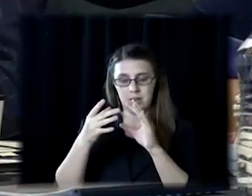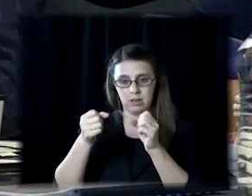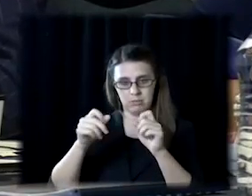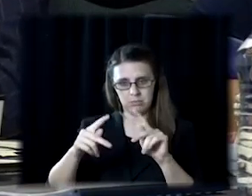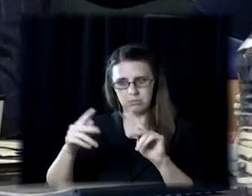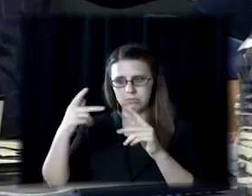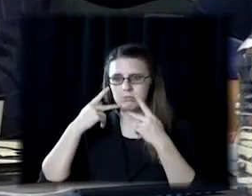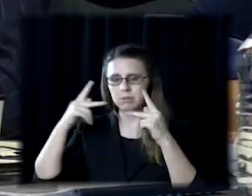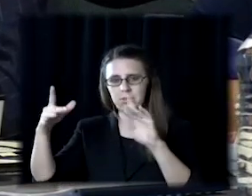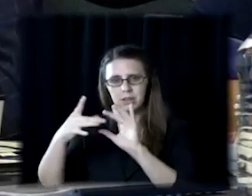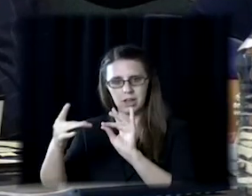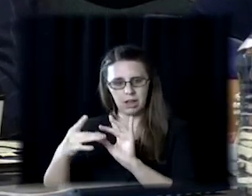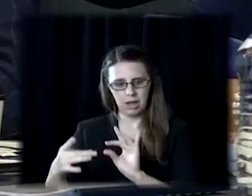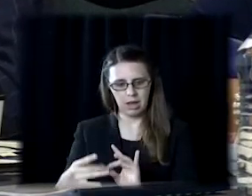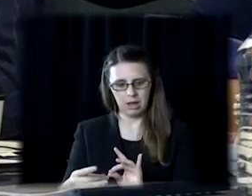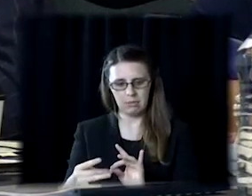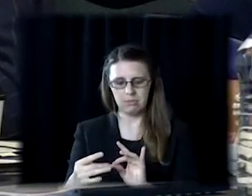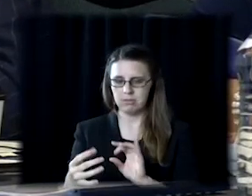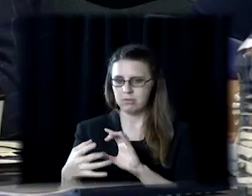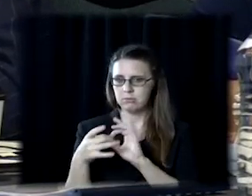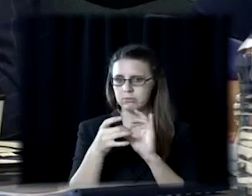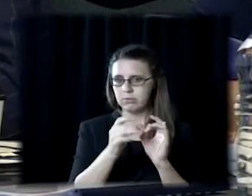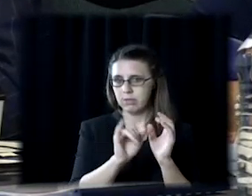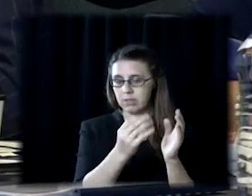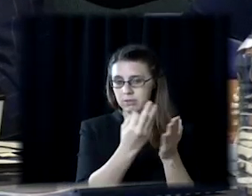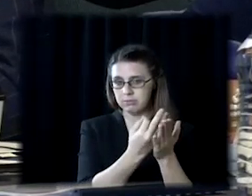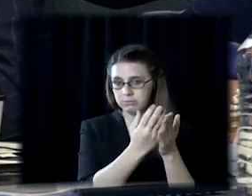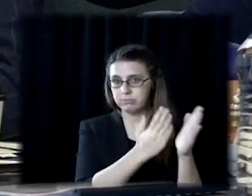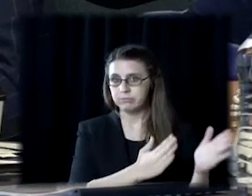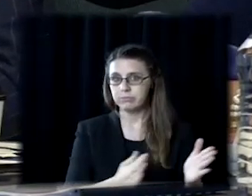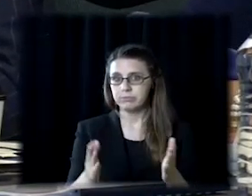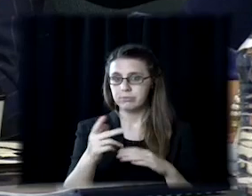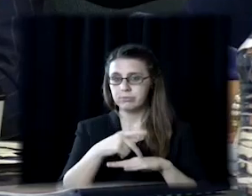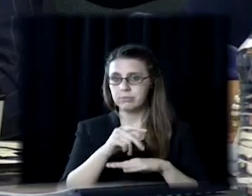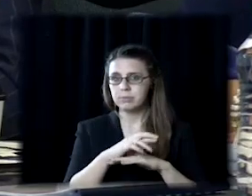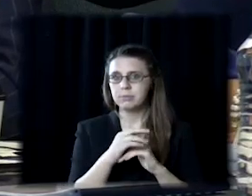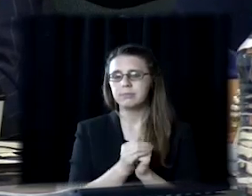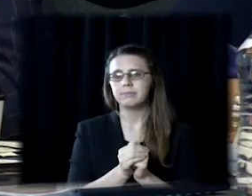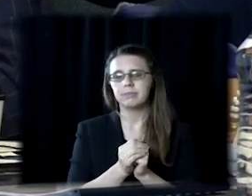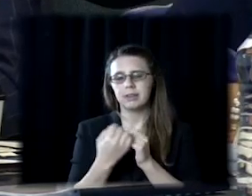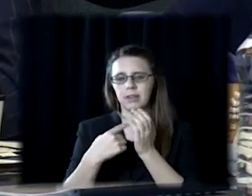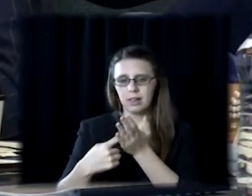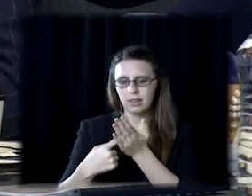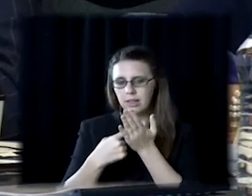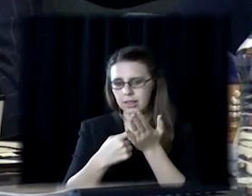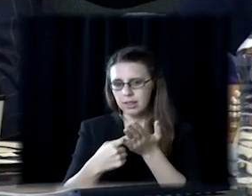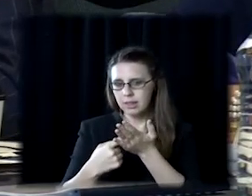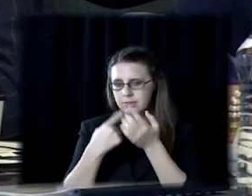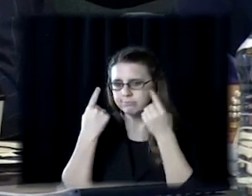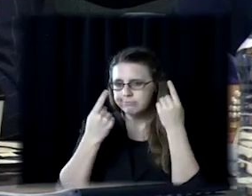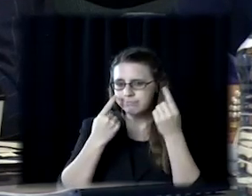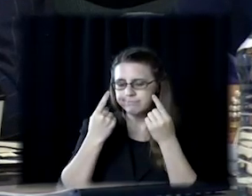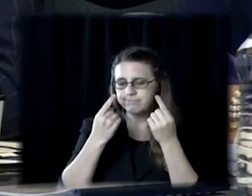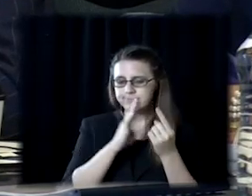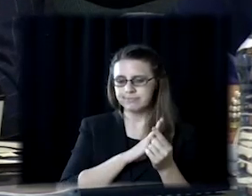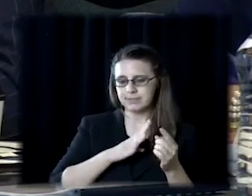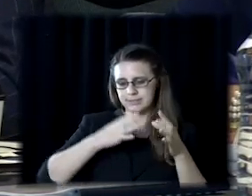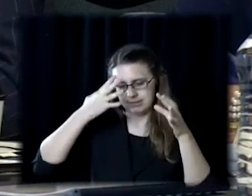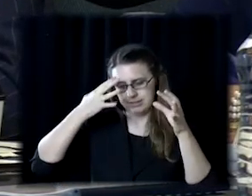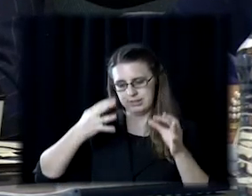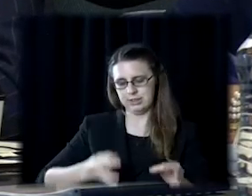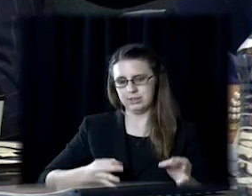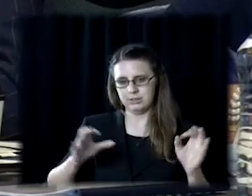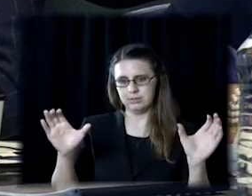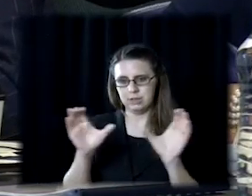on the proposed fiscal plan for the Commonwealth of Puerto Rico, and whereas after substantial deliberations, the Board has determined to certify the fiscal plan